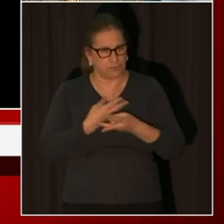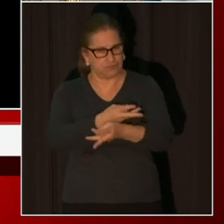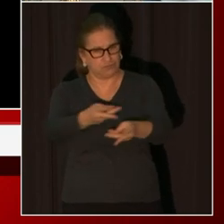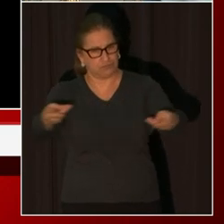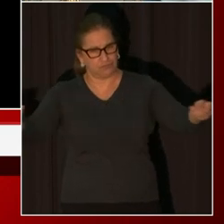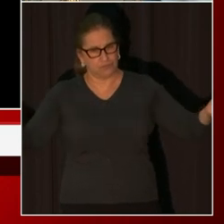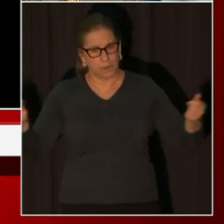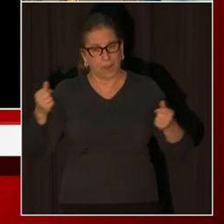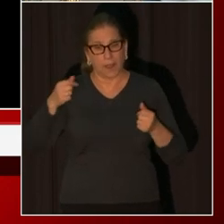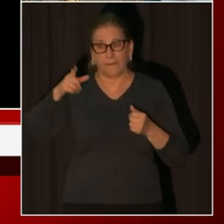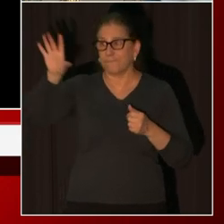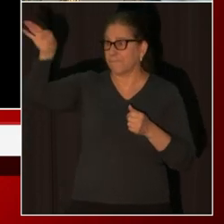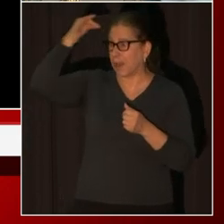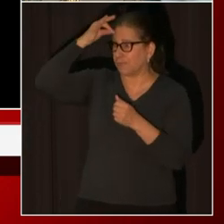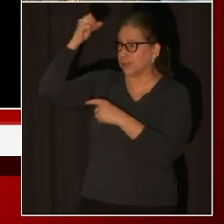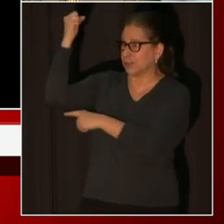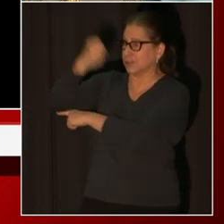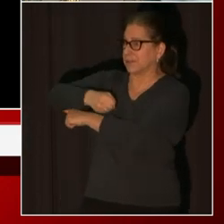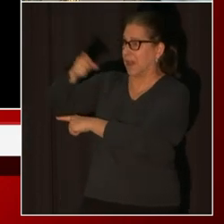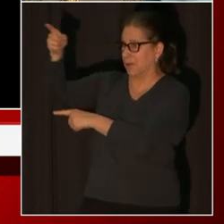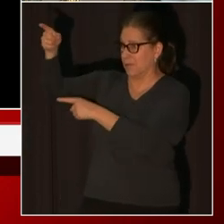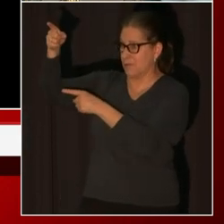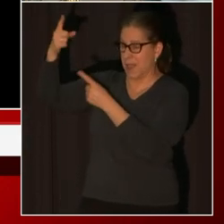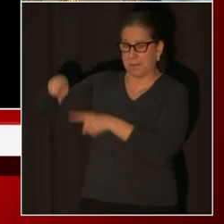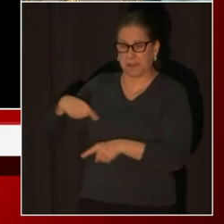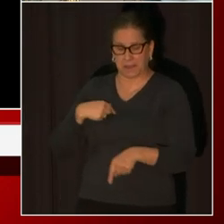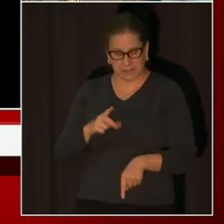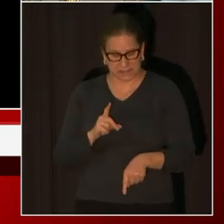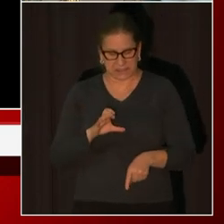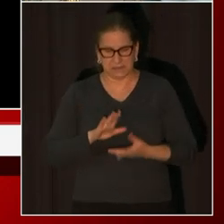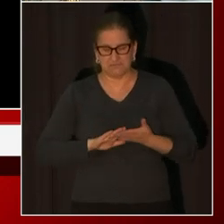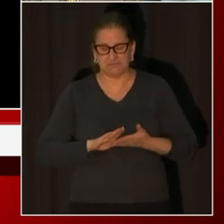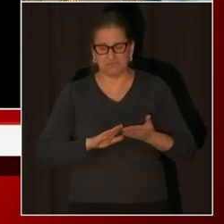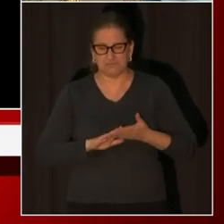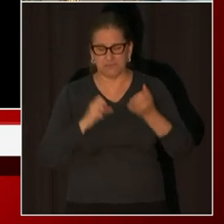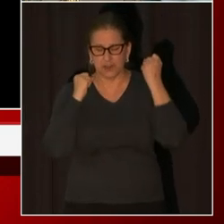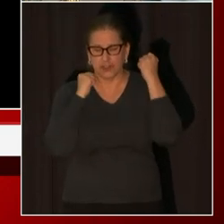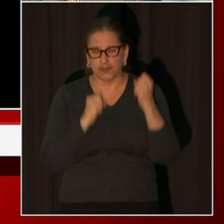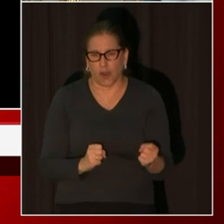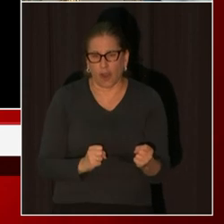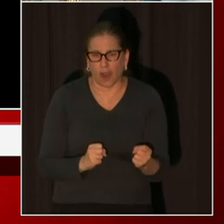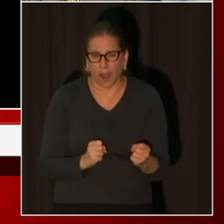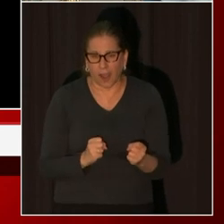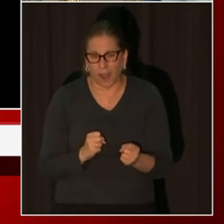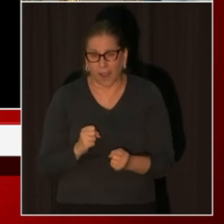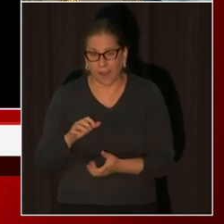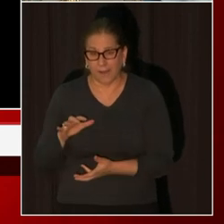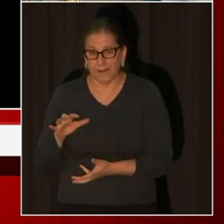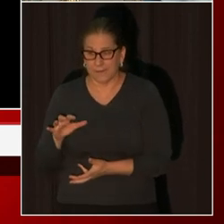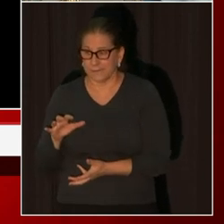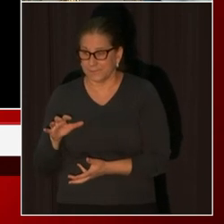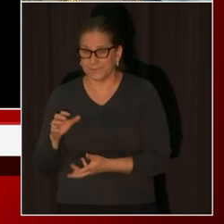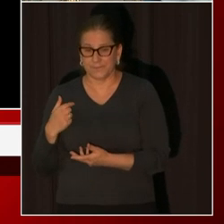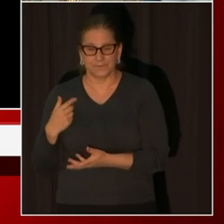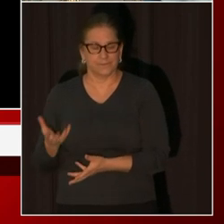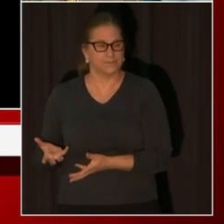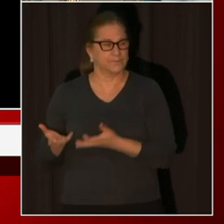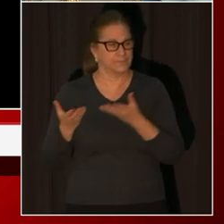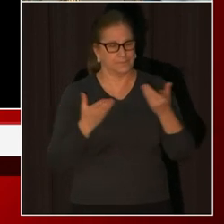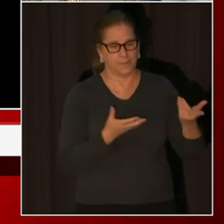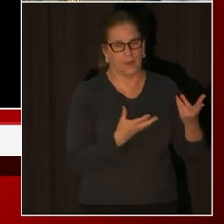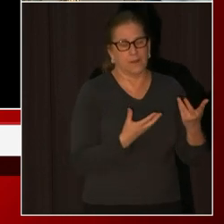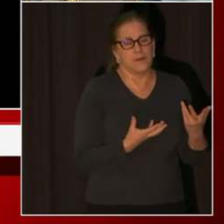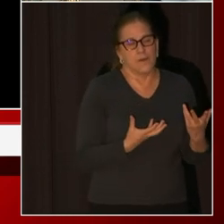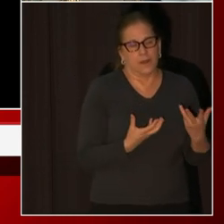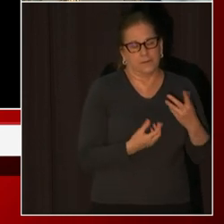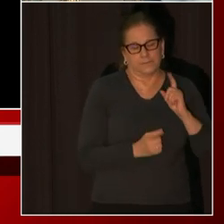government. So before I hand it over to the city administrator to talk about our budget in detail, I just know that we